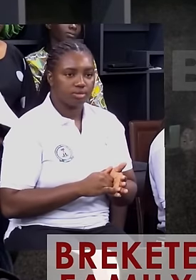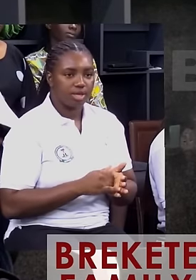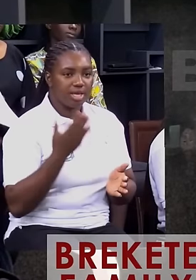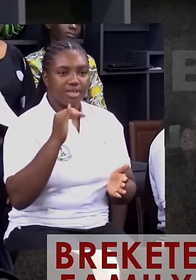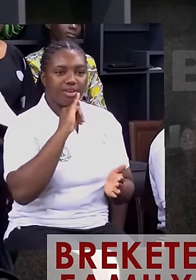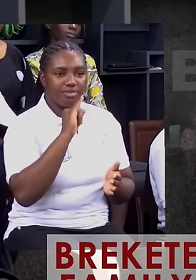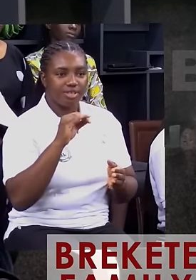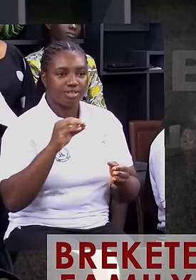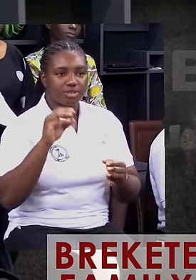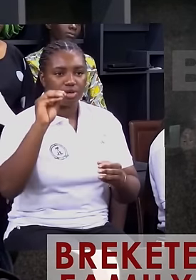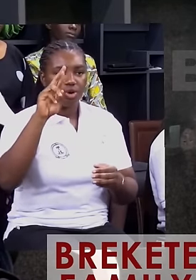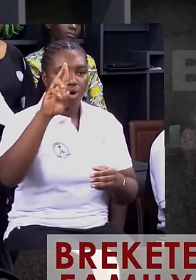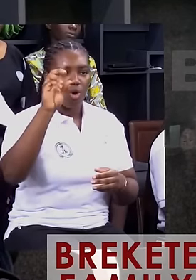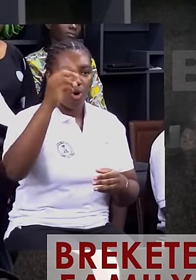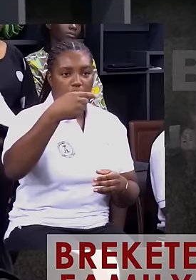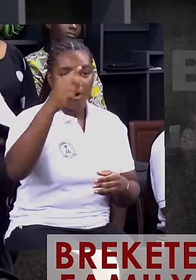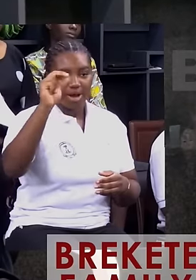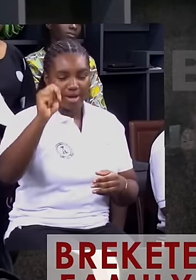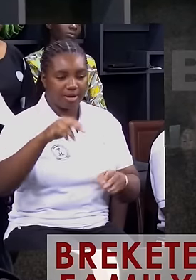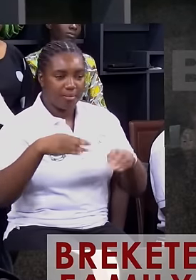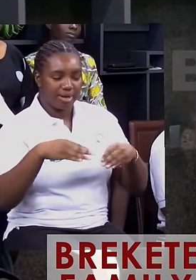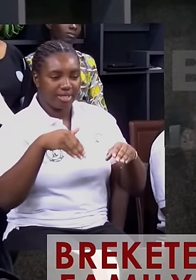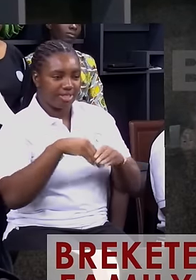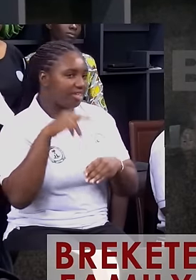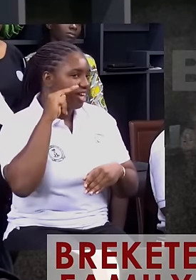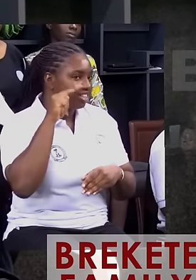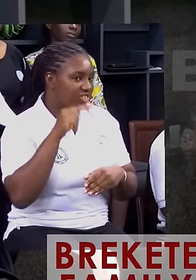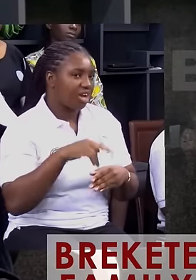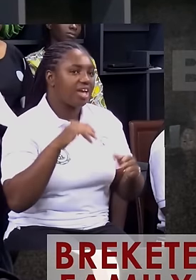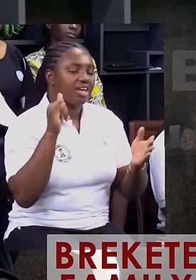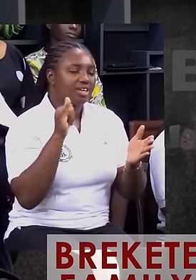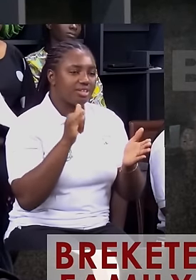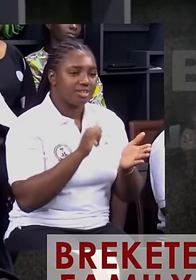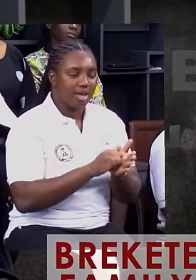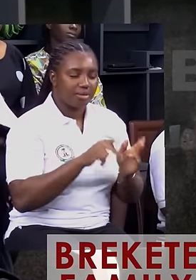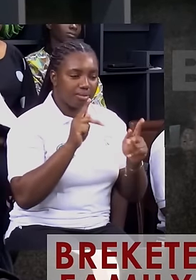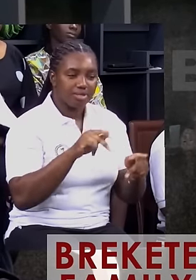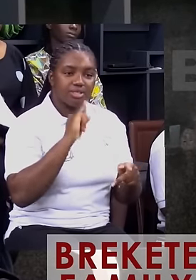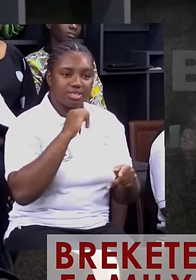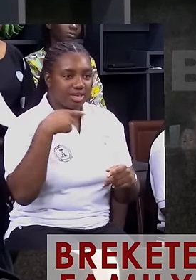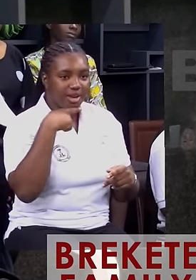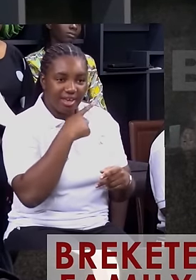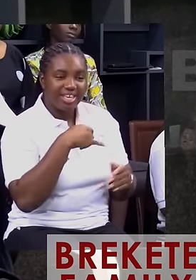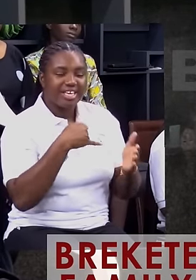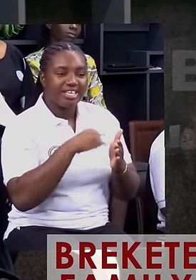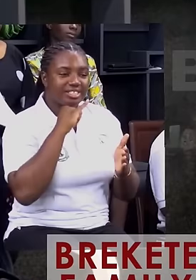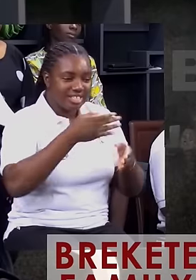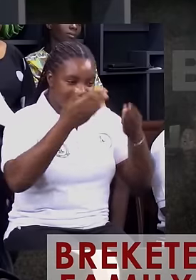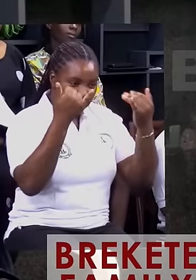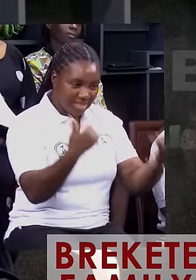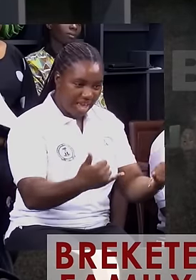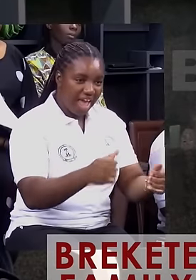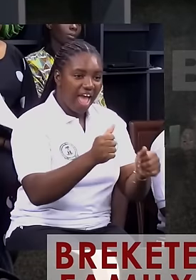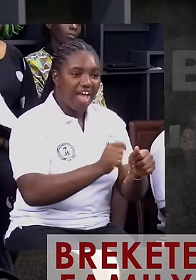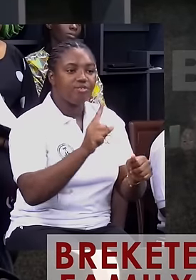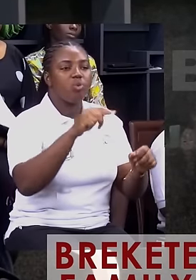an organ market in Nigeria, that the person is not telling you the truth. It is present everywhere in the world. In